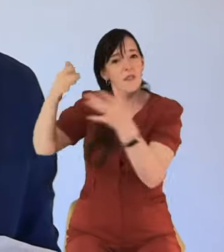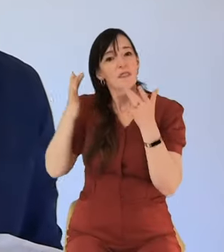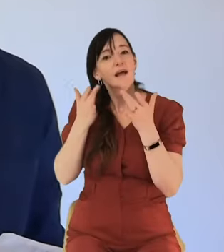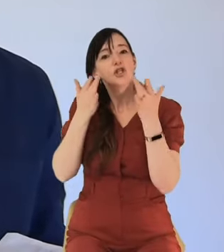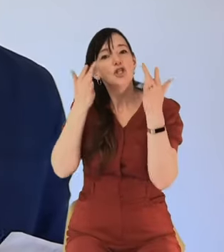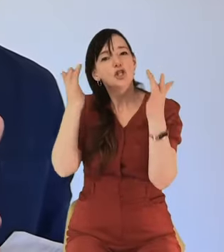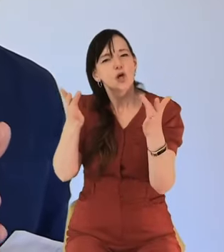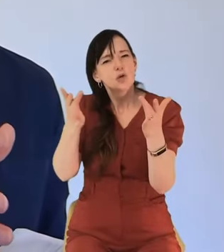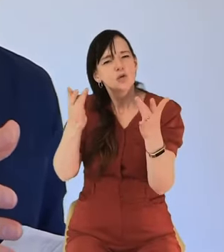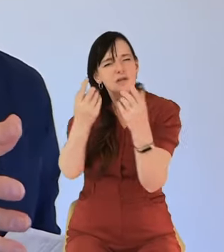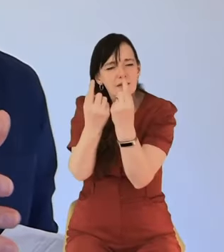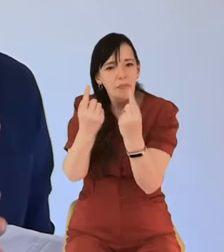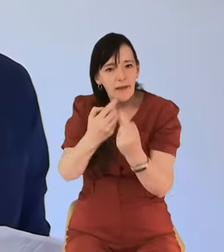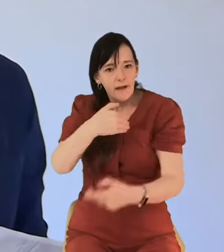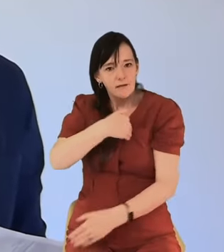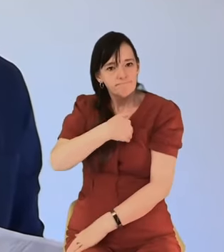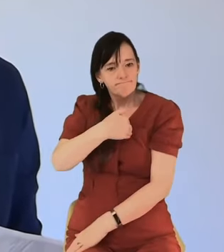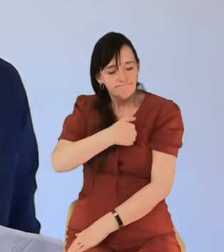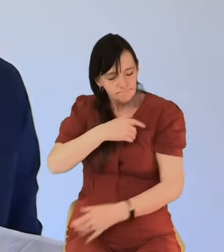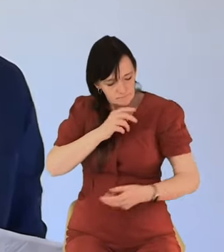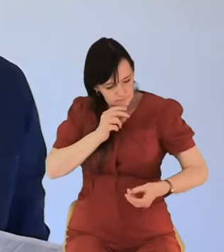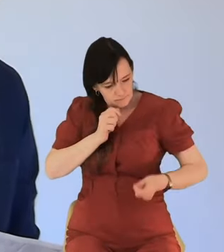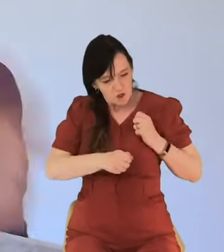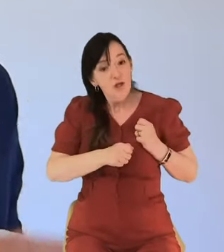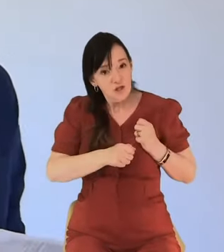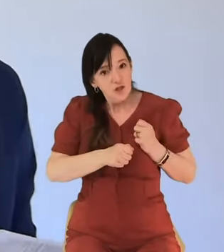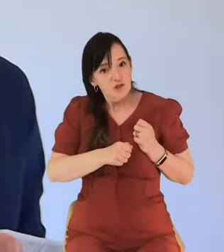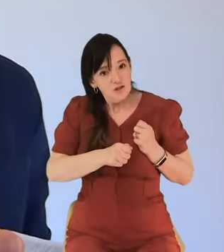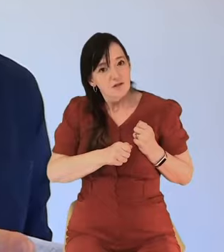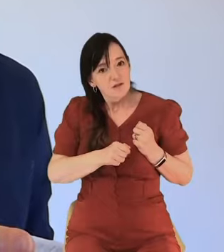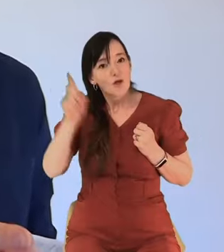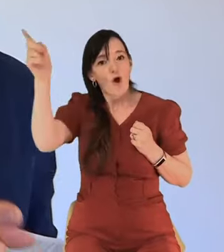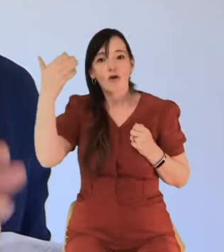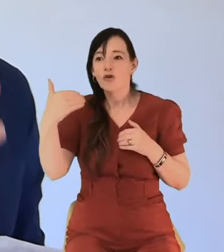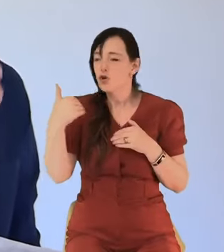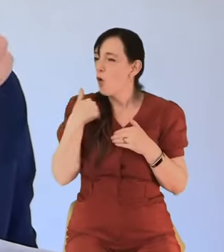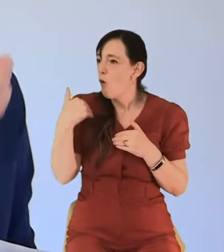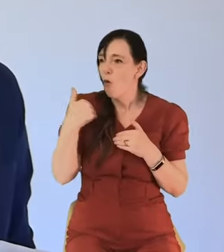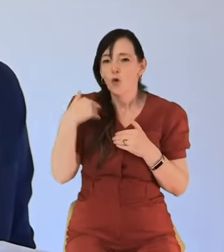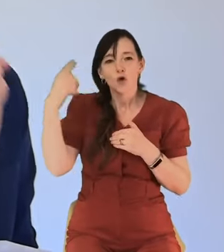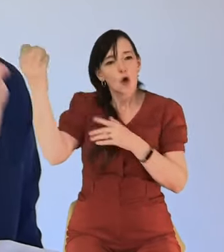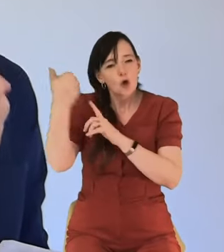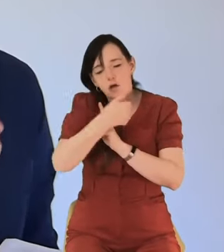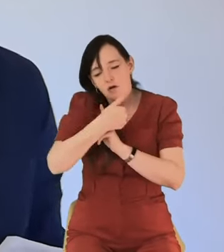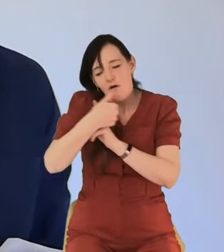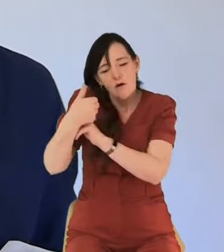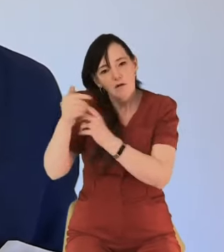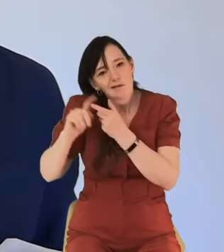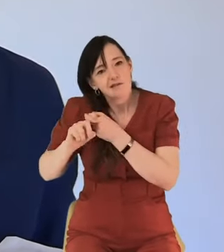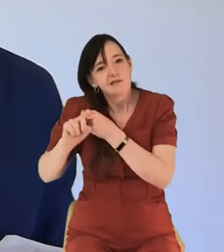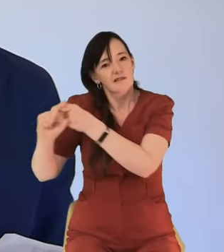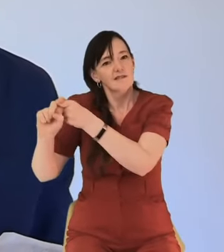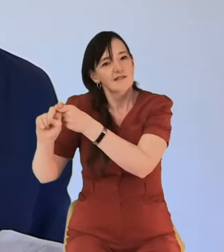your heart has changed. God has called you. God has got hold of you.